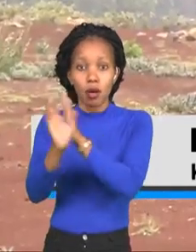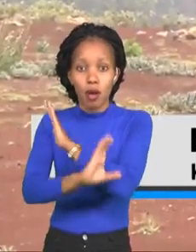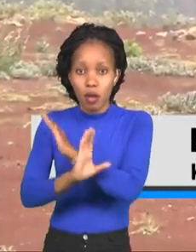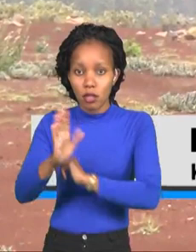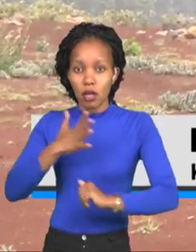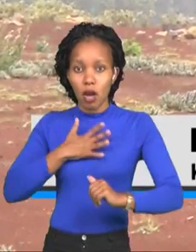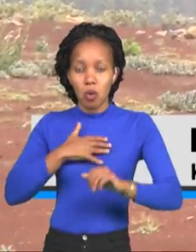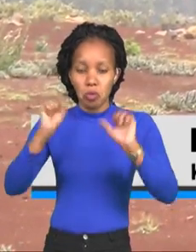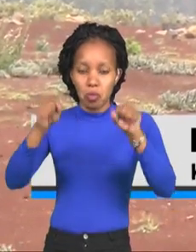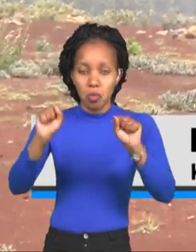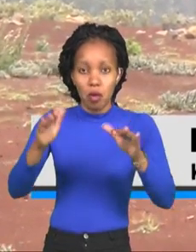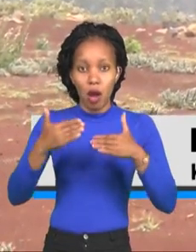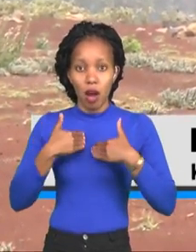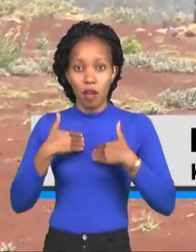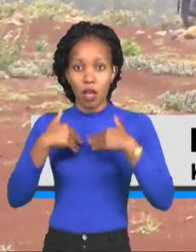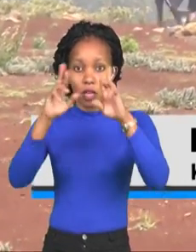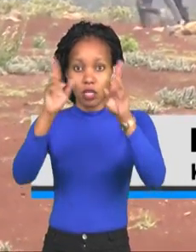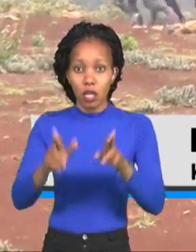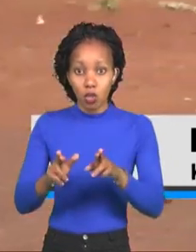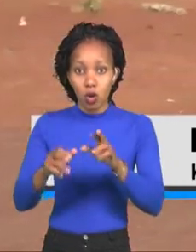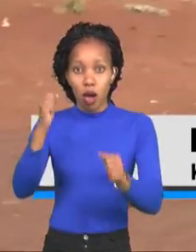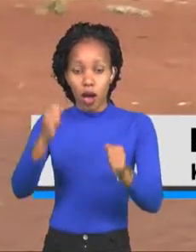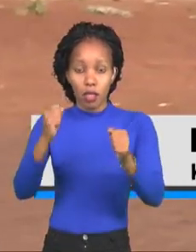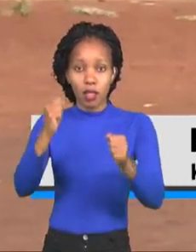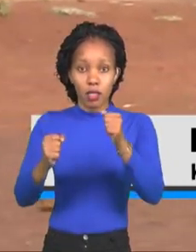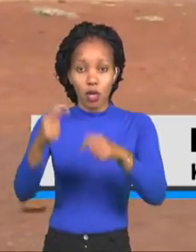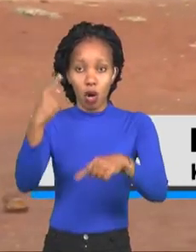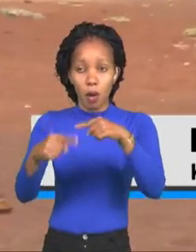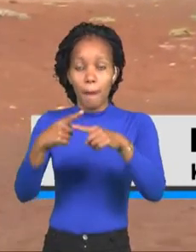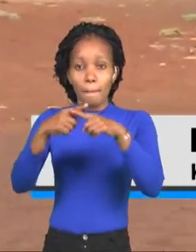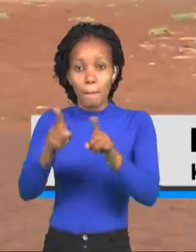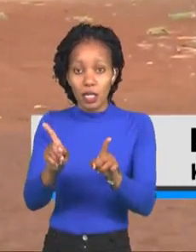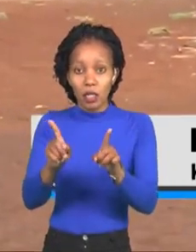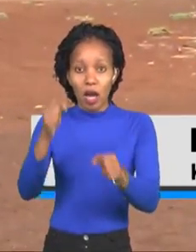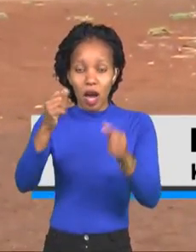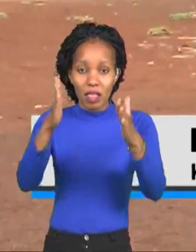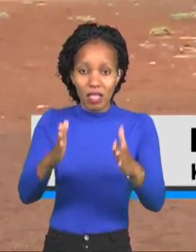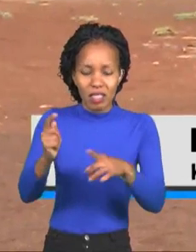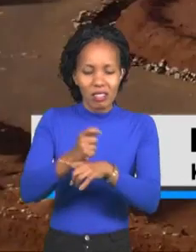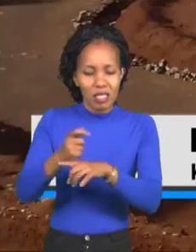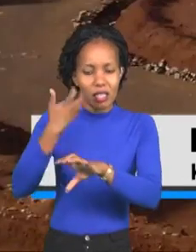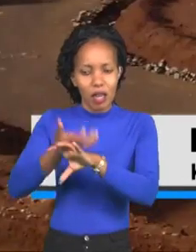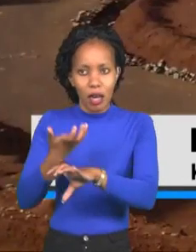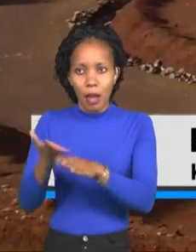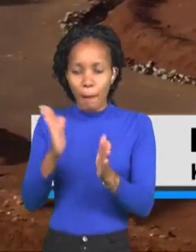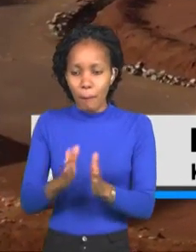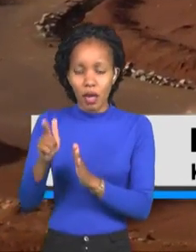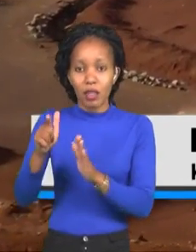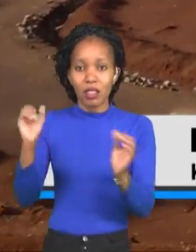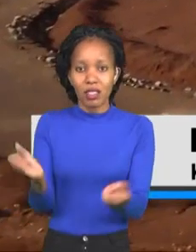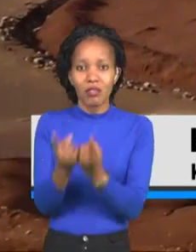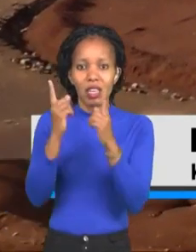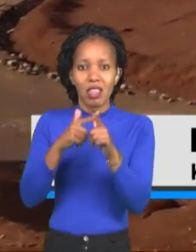the potential to stage international athletics competitions. As athletes are training hard, preparations for the event have